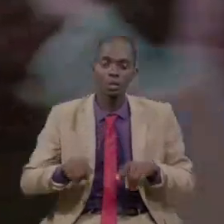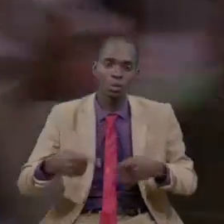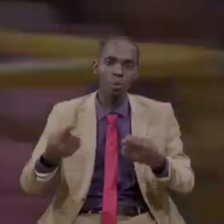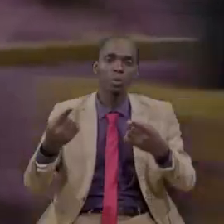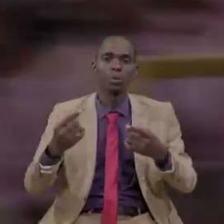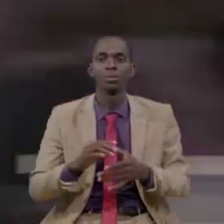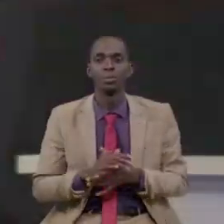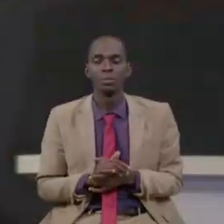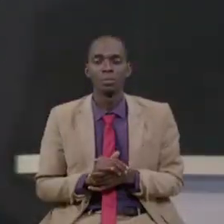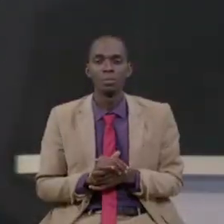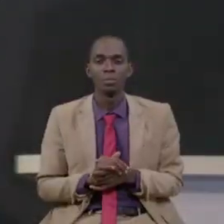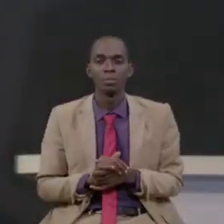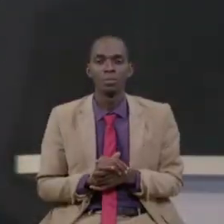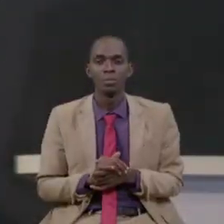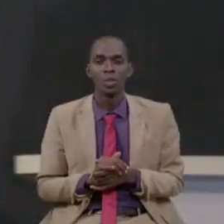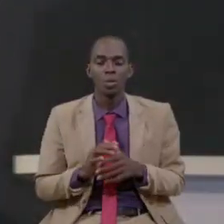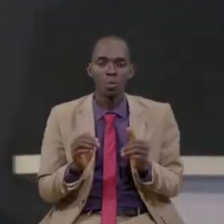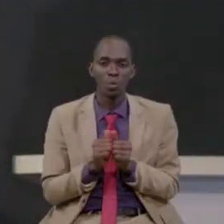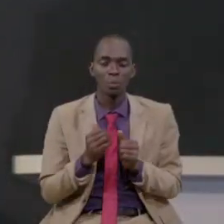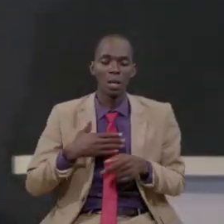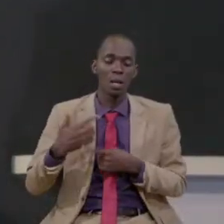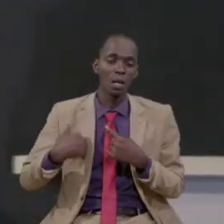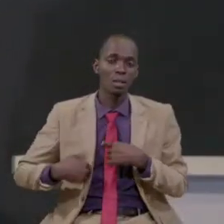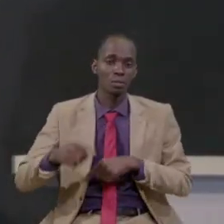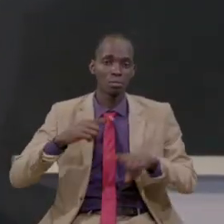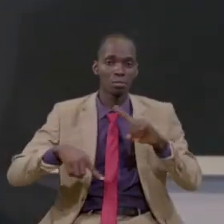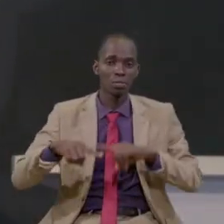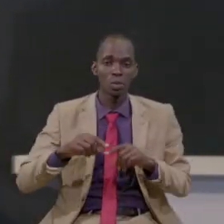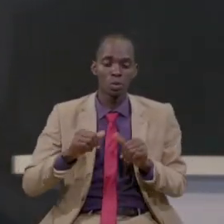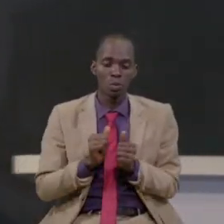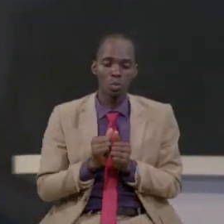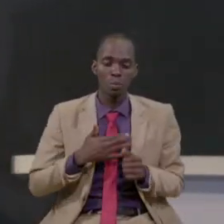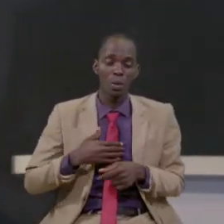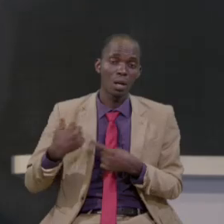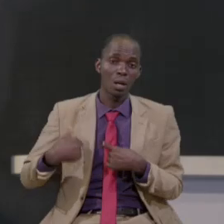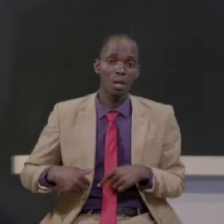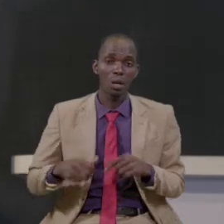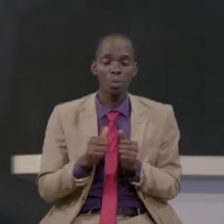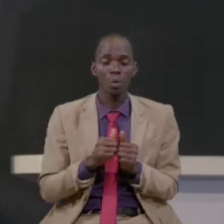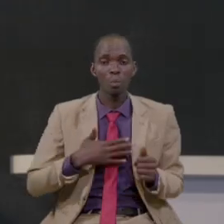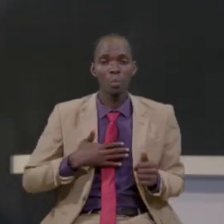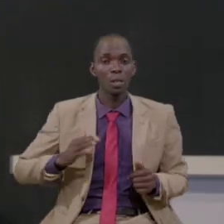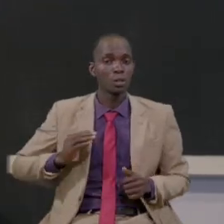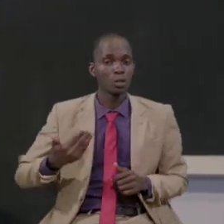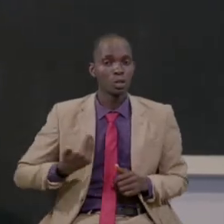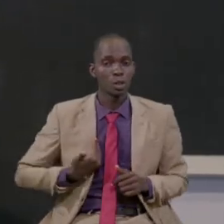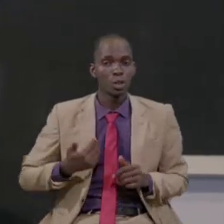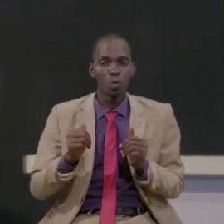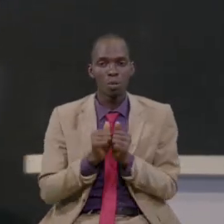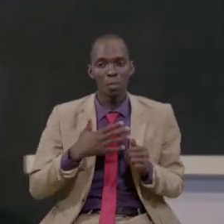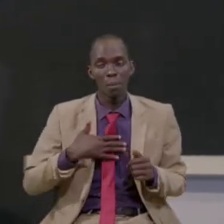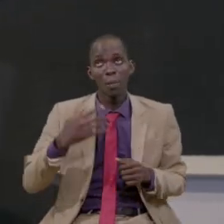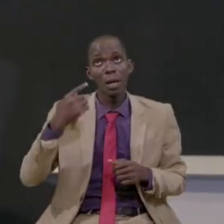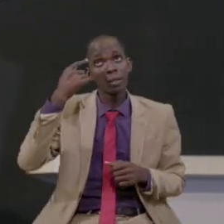With my heart, with my soul, with my mind, with all